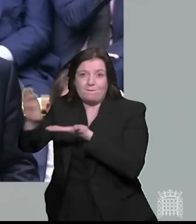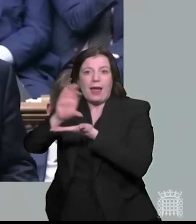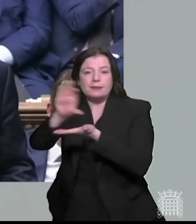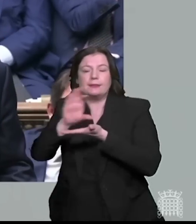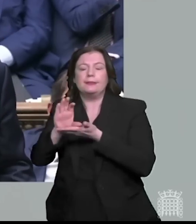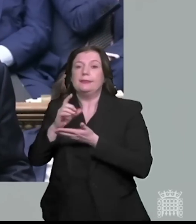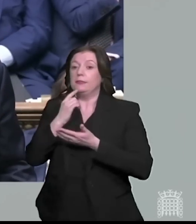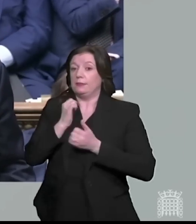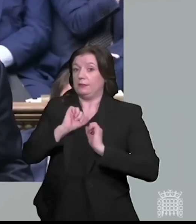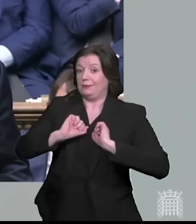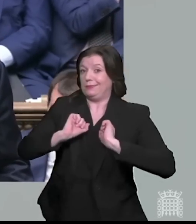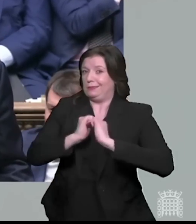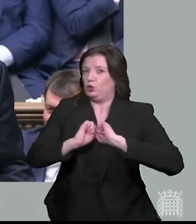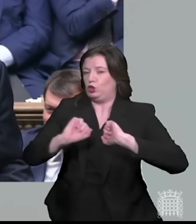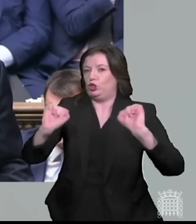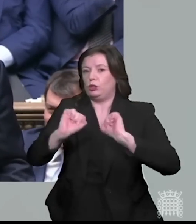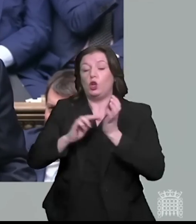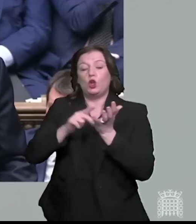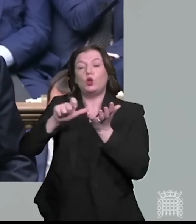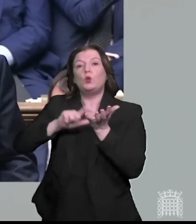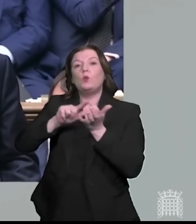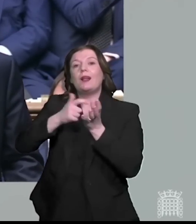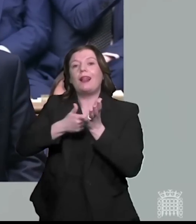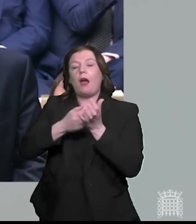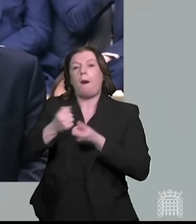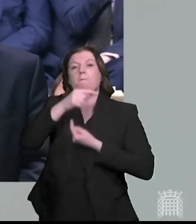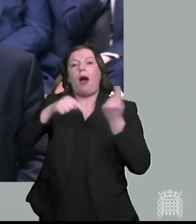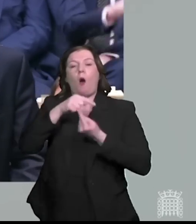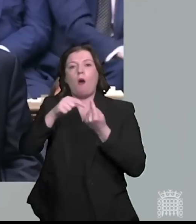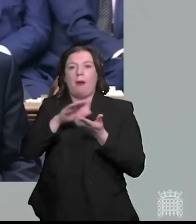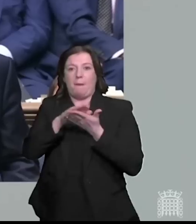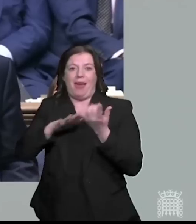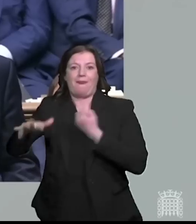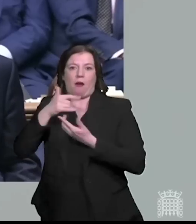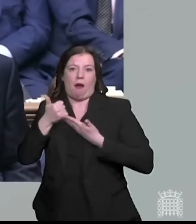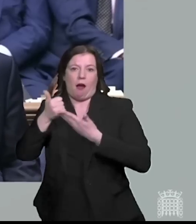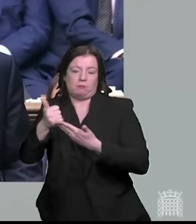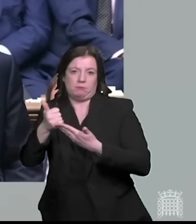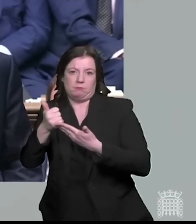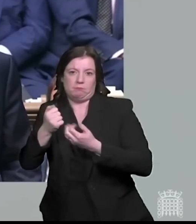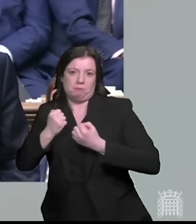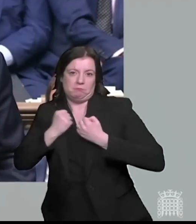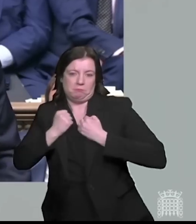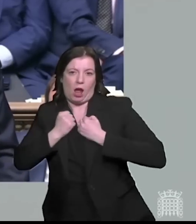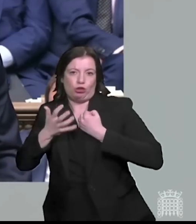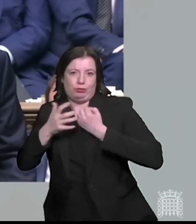to consultation, nuclear power will be classed as environmentally sustainable in our green